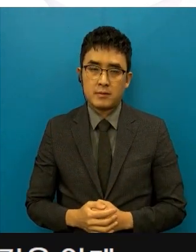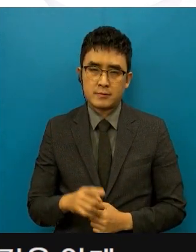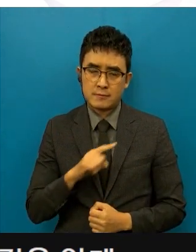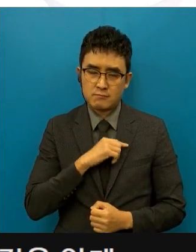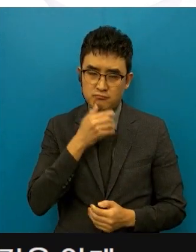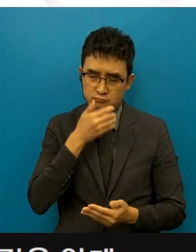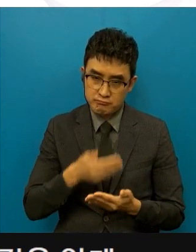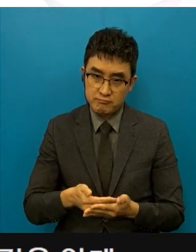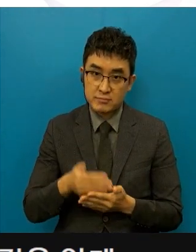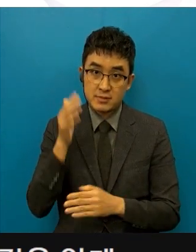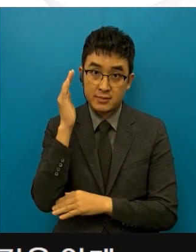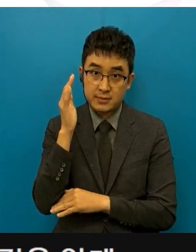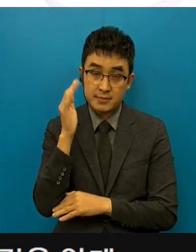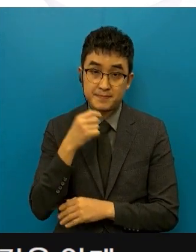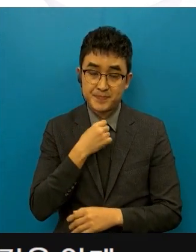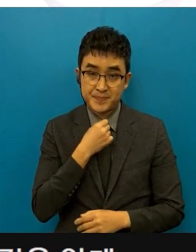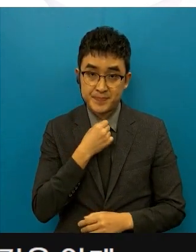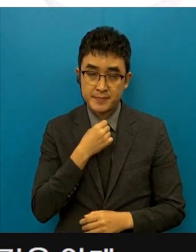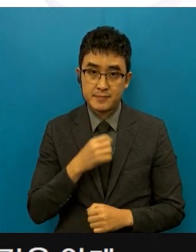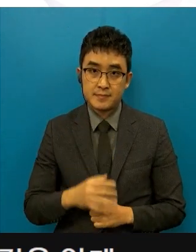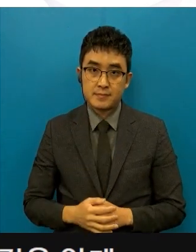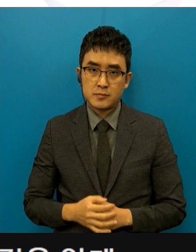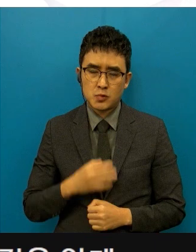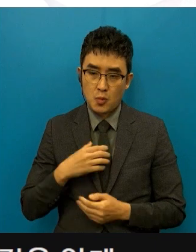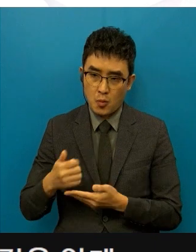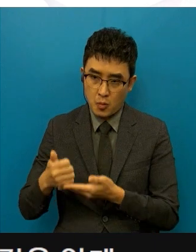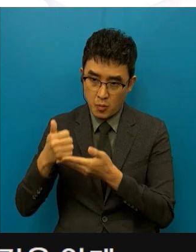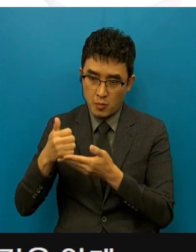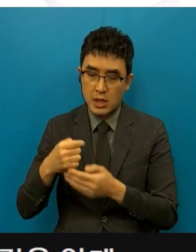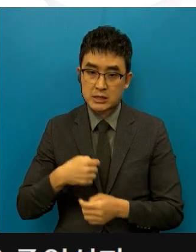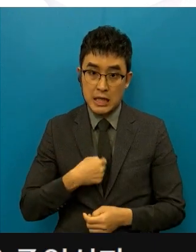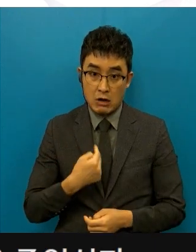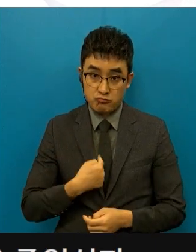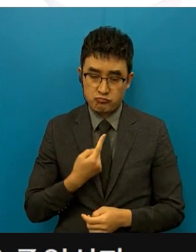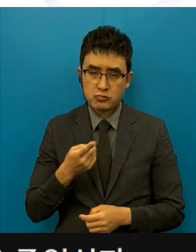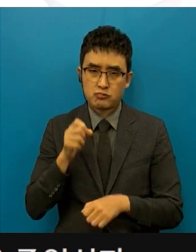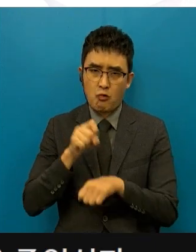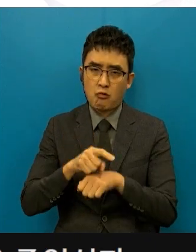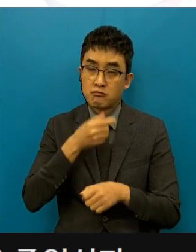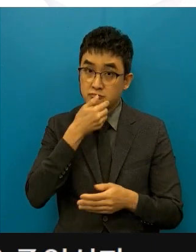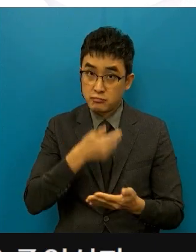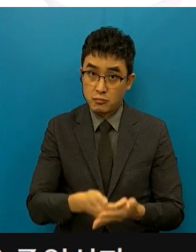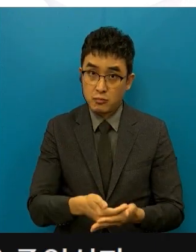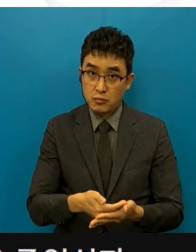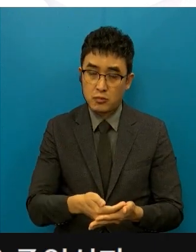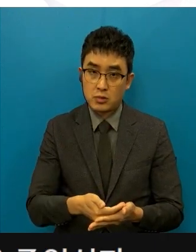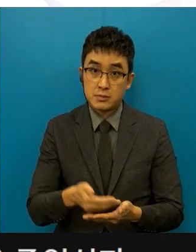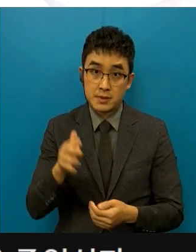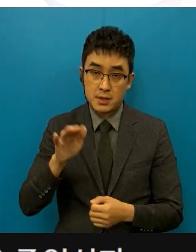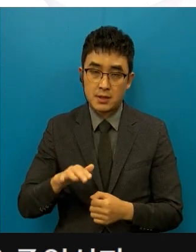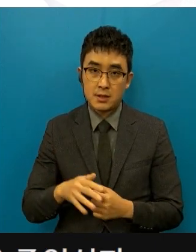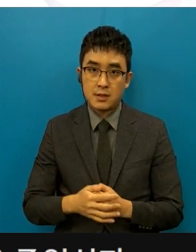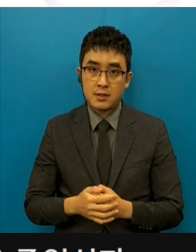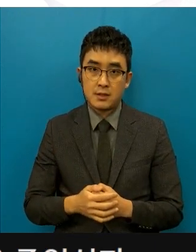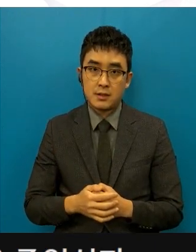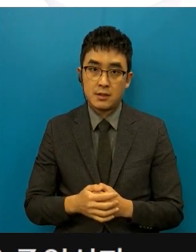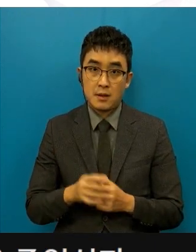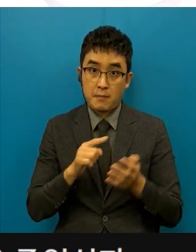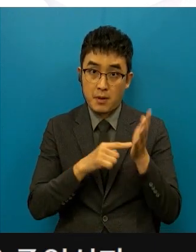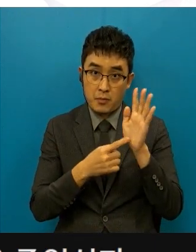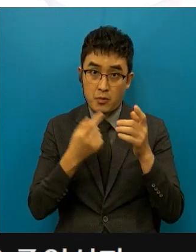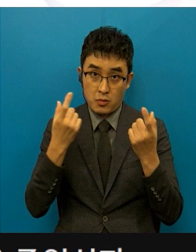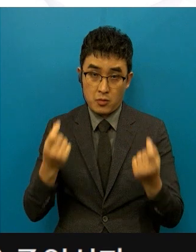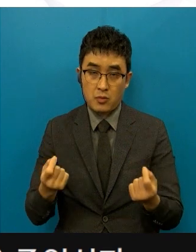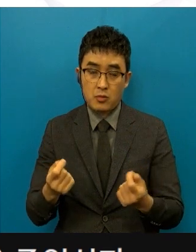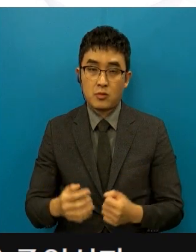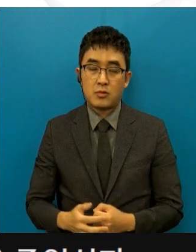autonomy is very important. But as I wrote in my paper, at the same time, it is very